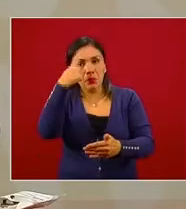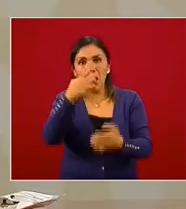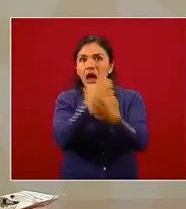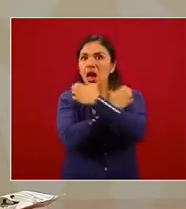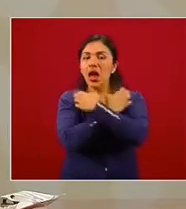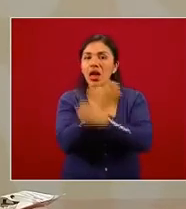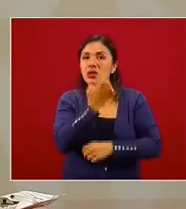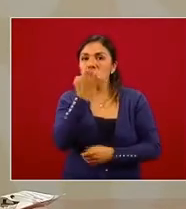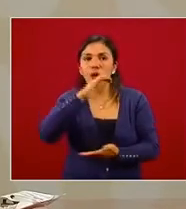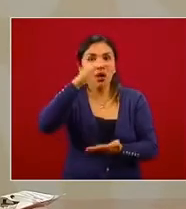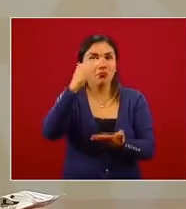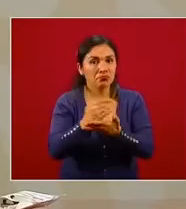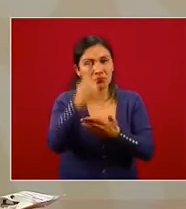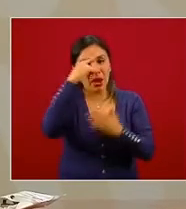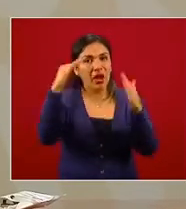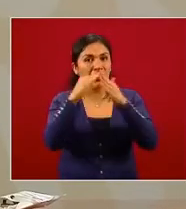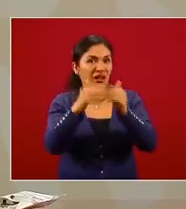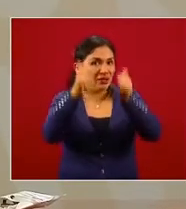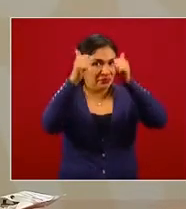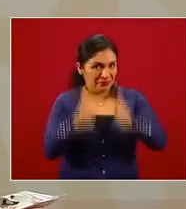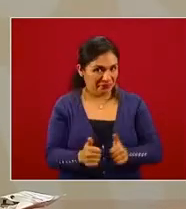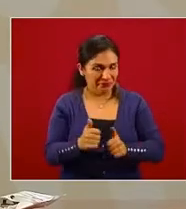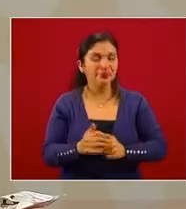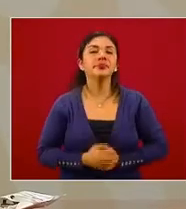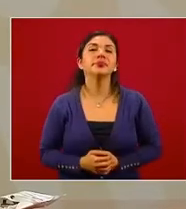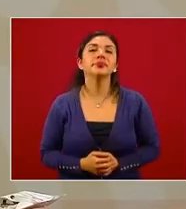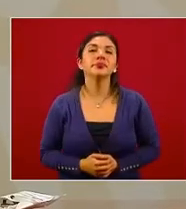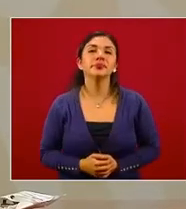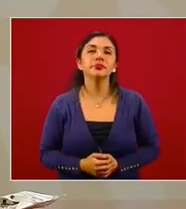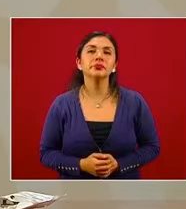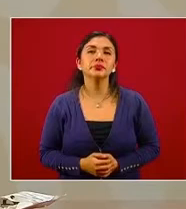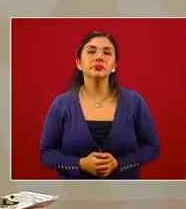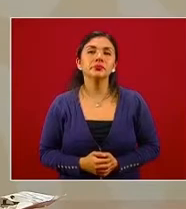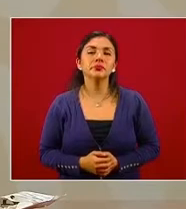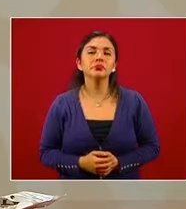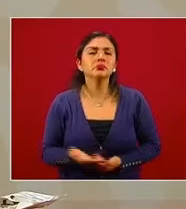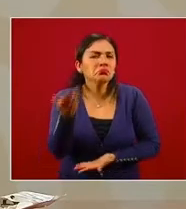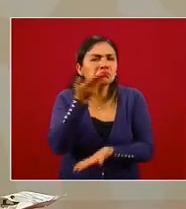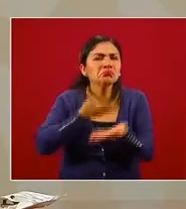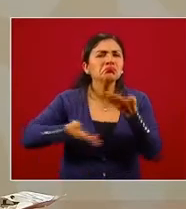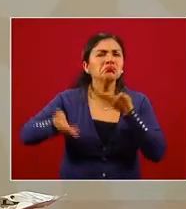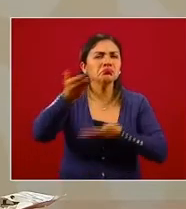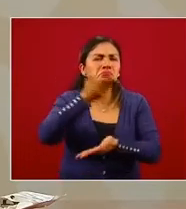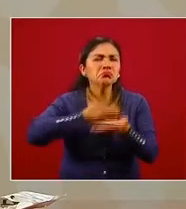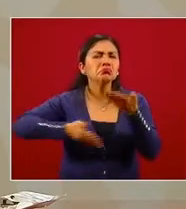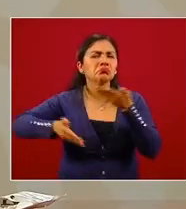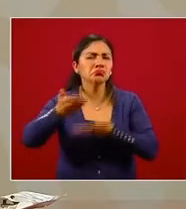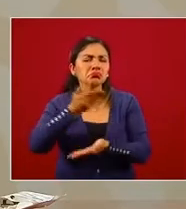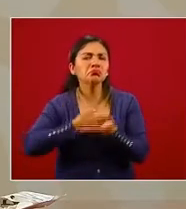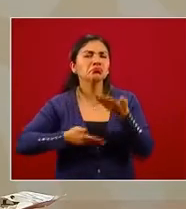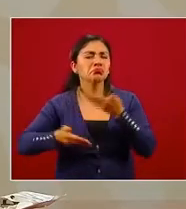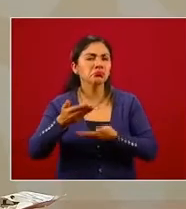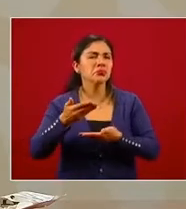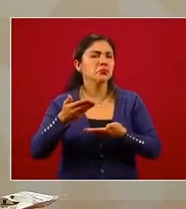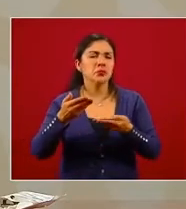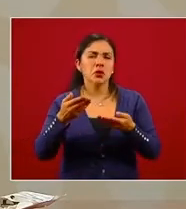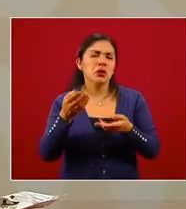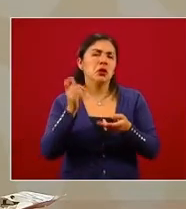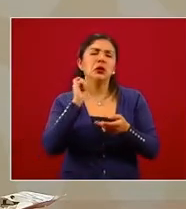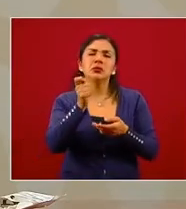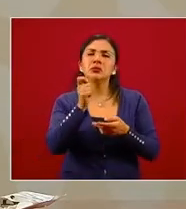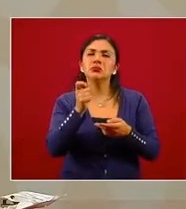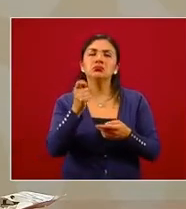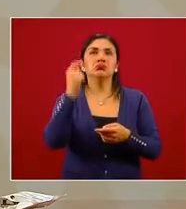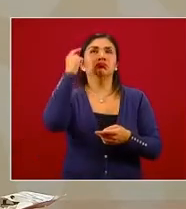other health ministers, but he has really been an active participant in the National Safe Distancing campaign. Now, what